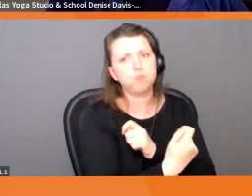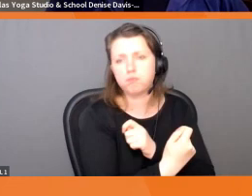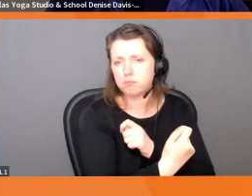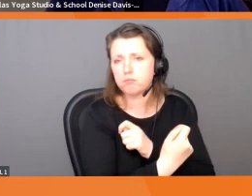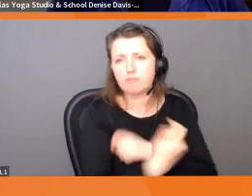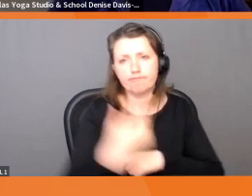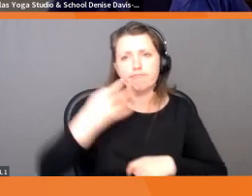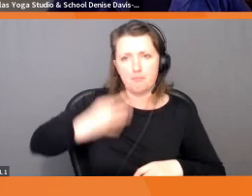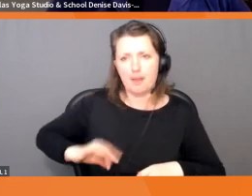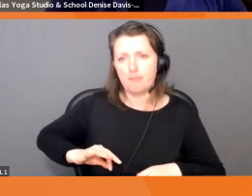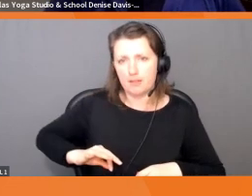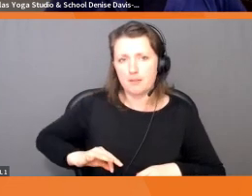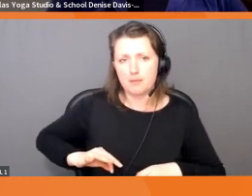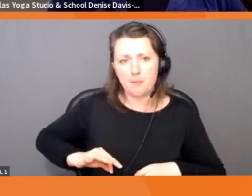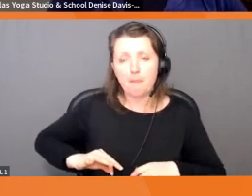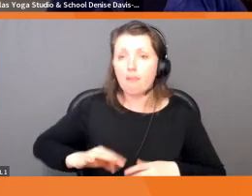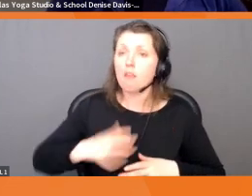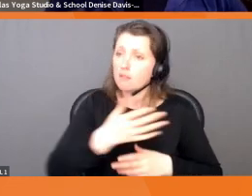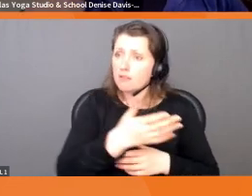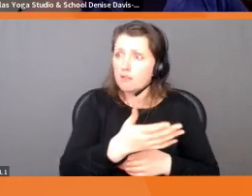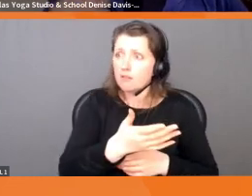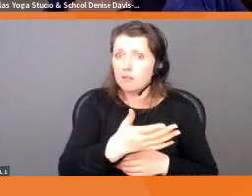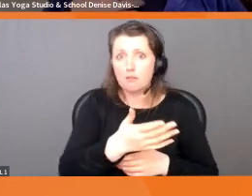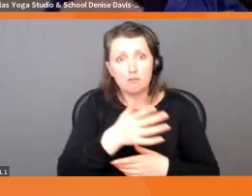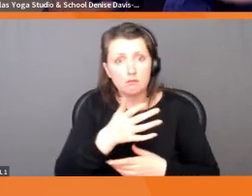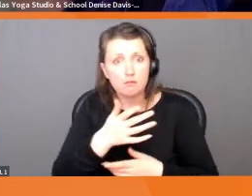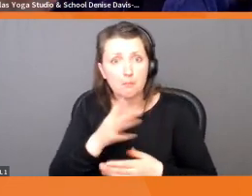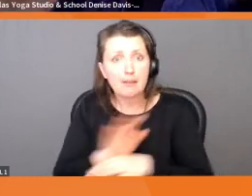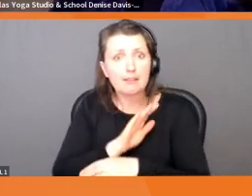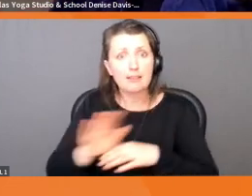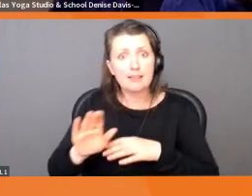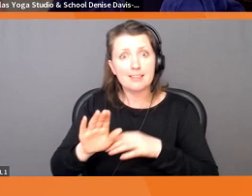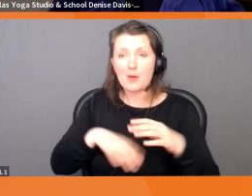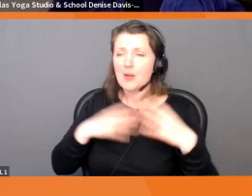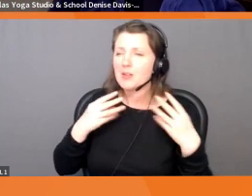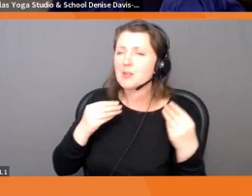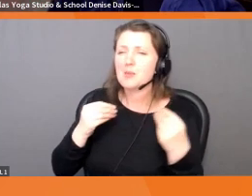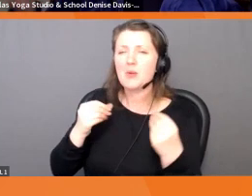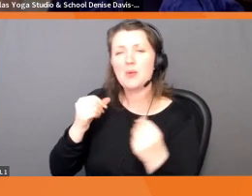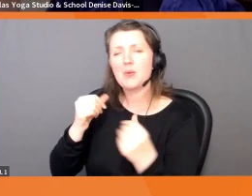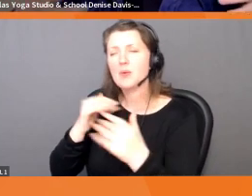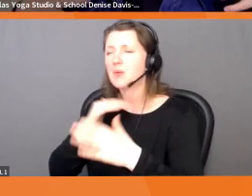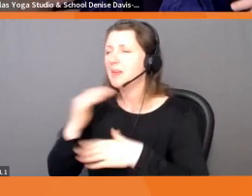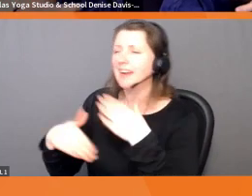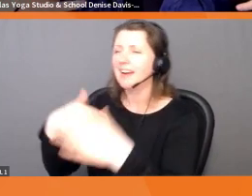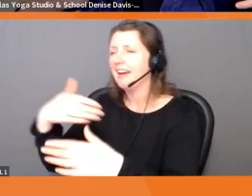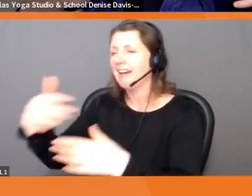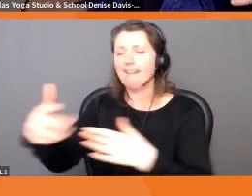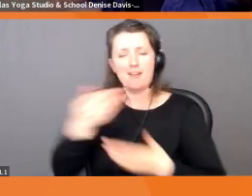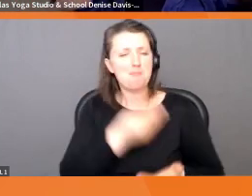unpleasant and difficult situations from arising at work or in our business. And all the flexibility in the world is not going to solve our cash flow problems, right? Like